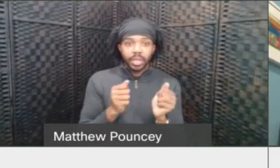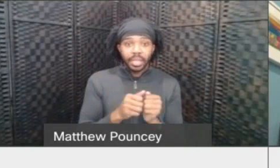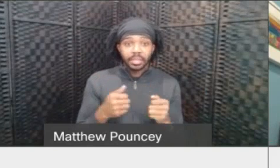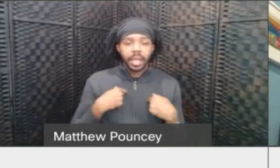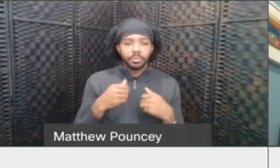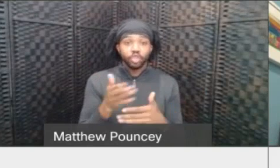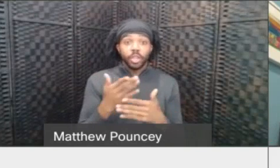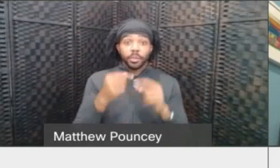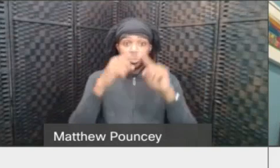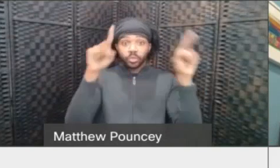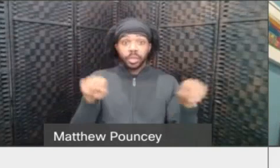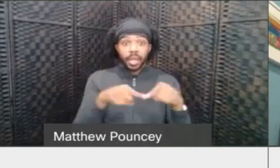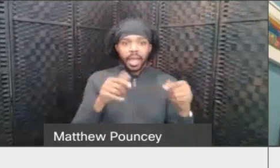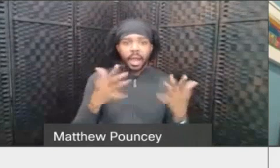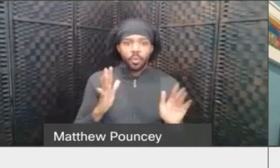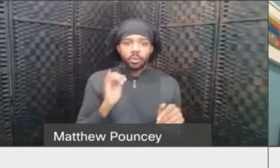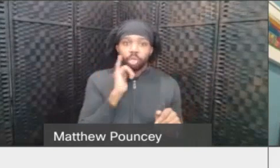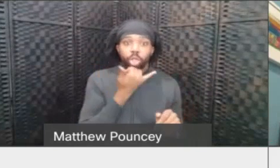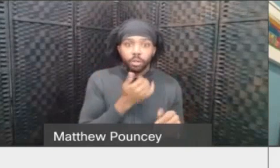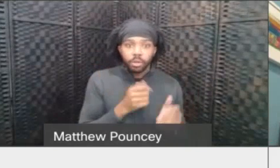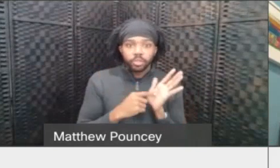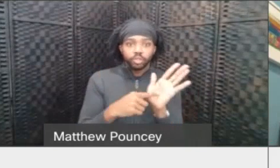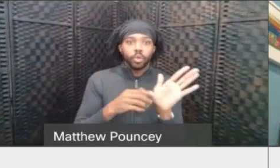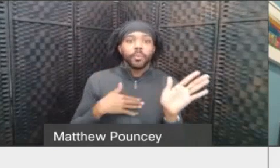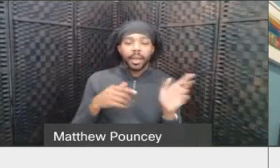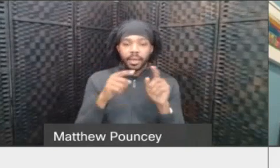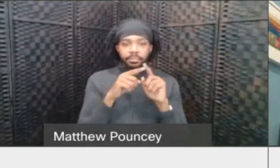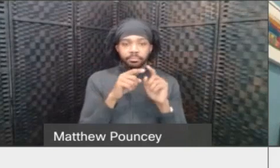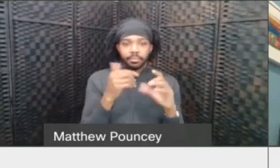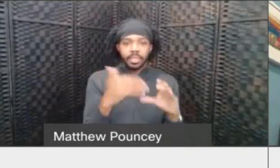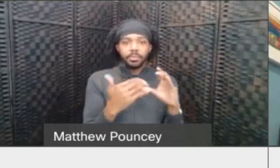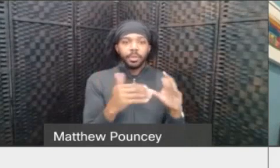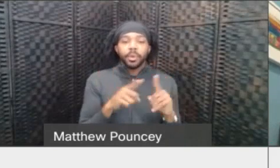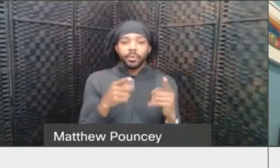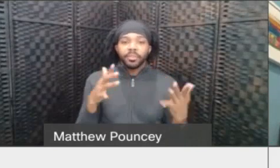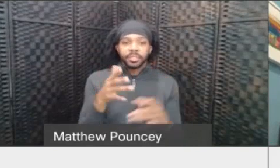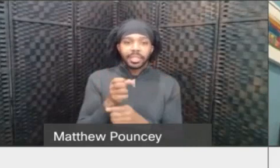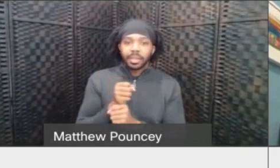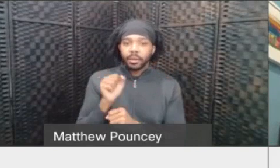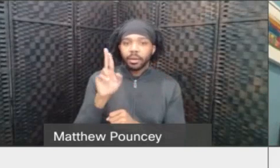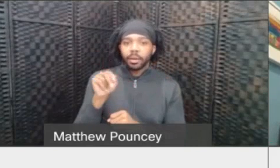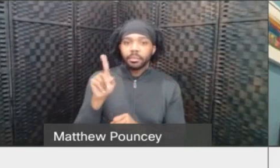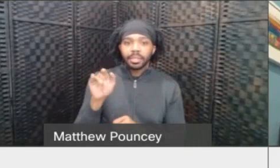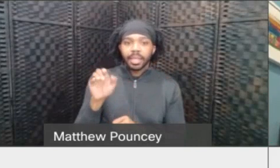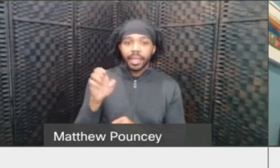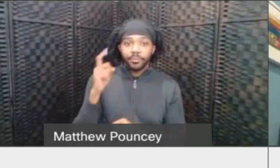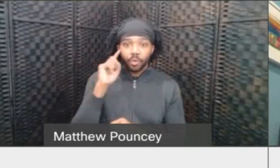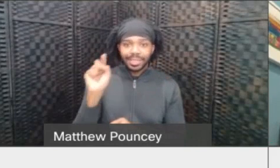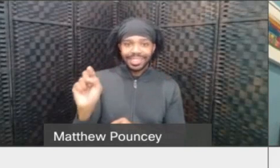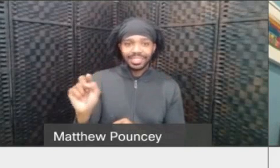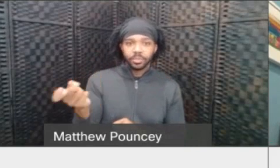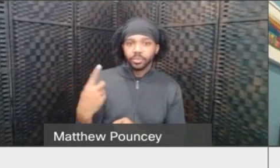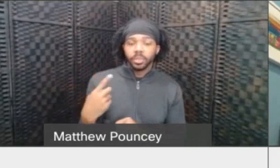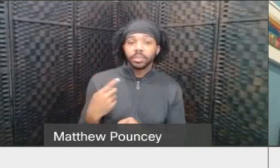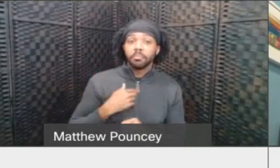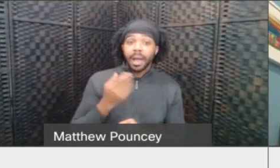to accidentally share email, but we did get an update on this. And my understanding was